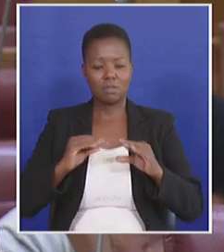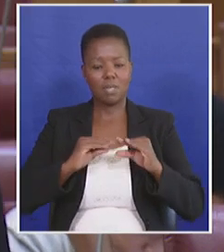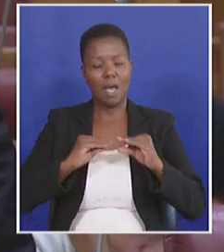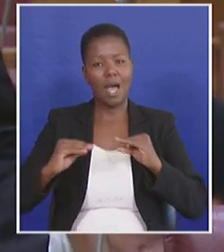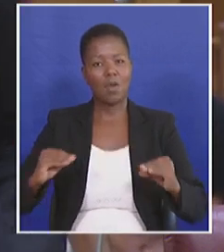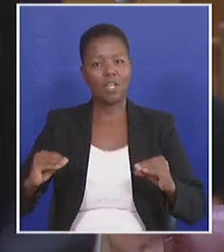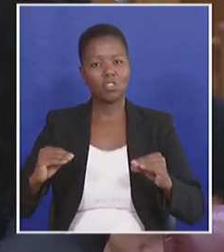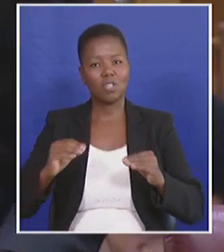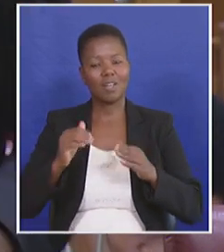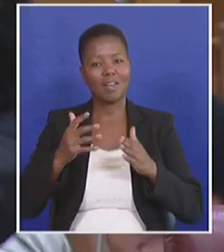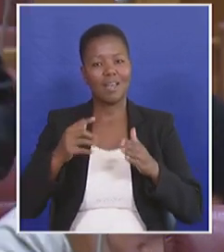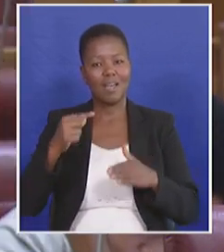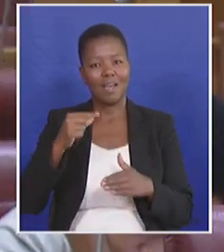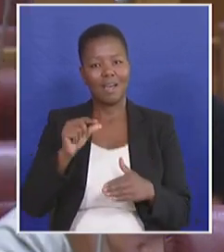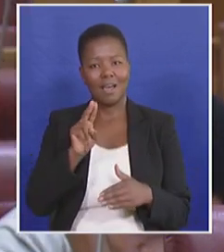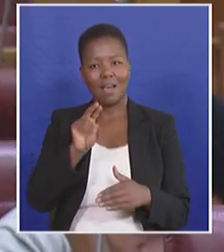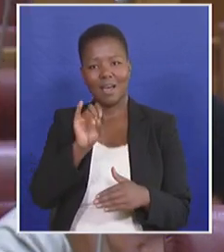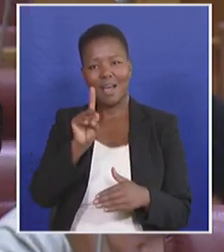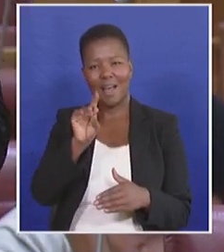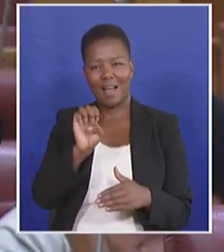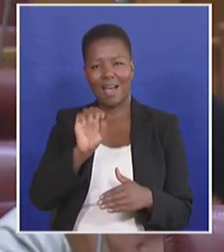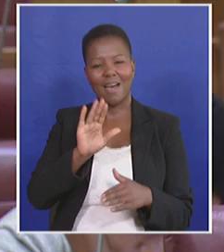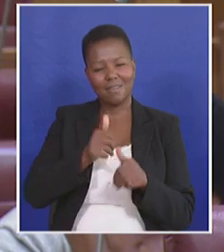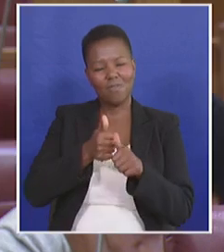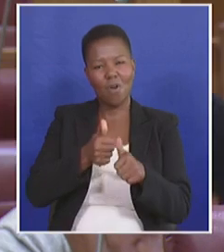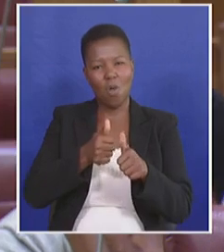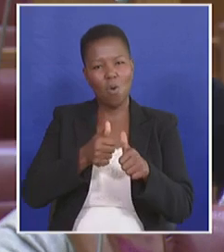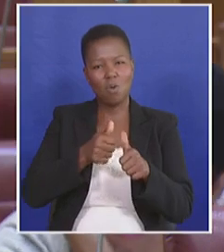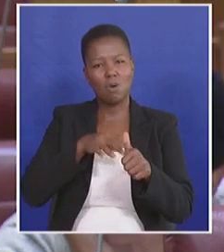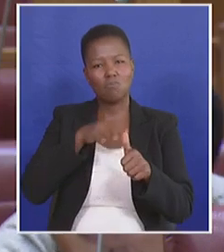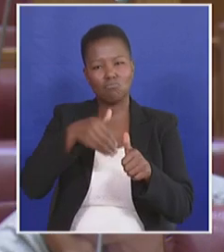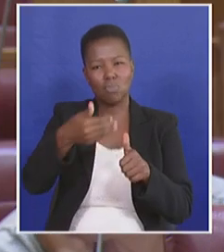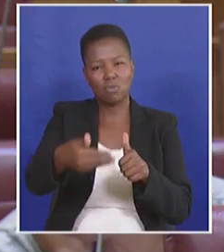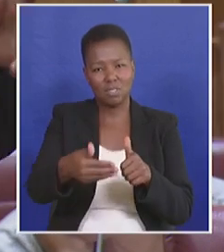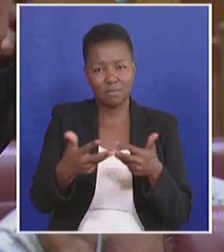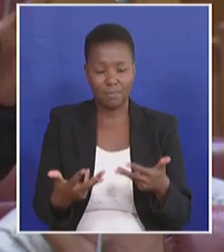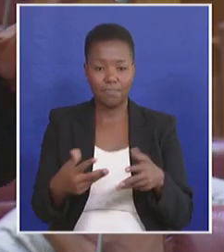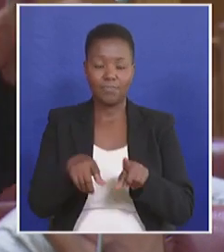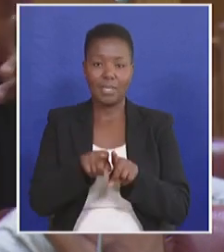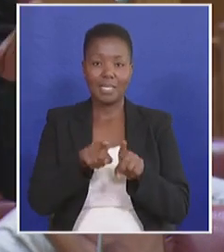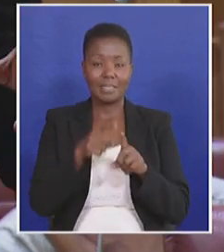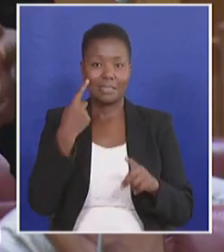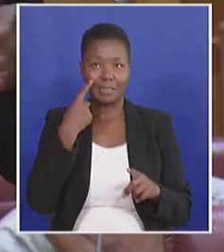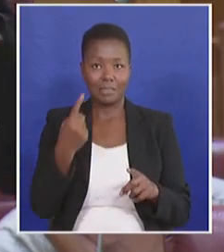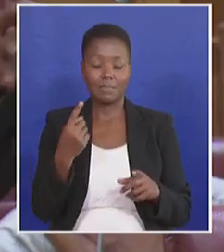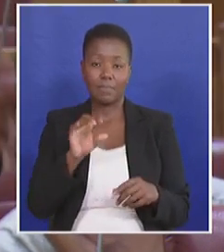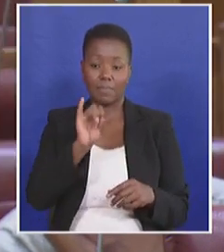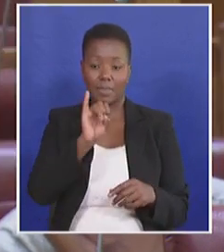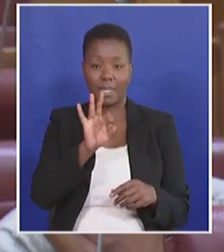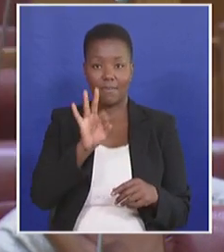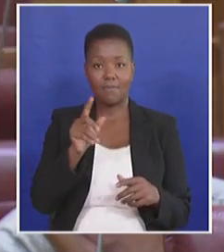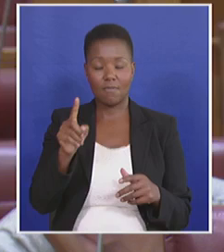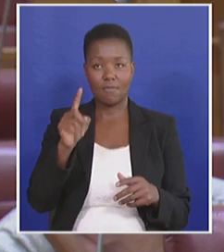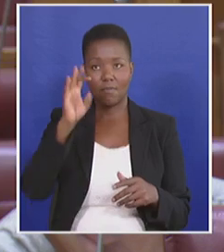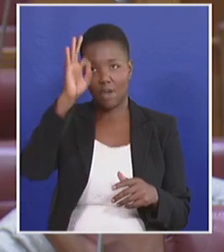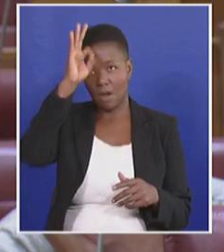Service. Because you will find that at some point you had a police station which serviced an X number of